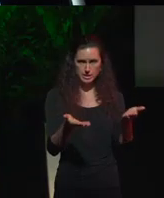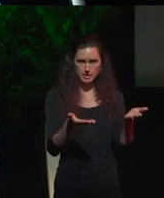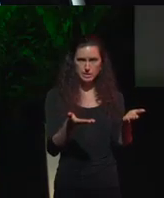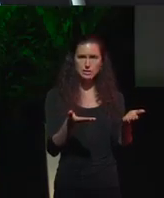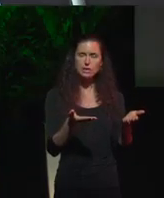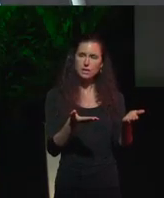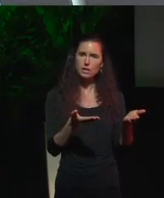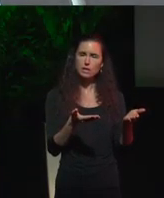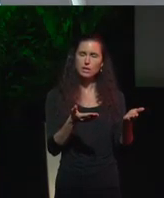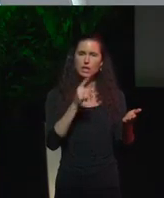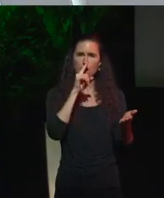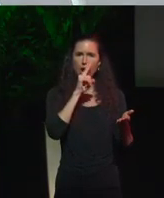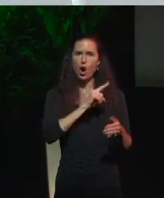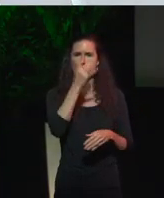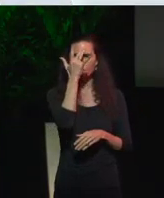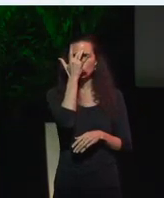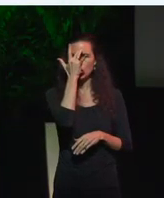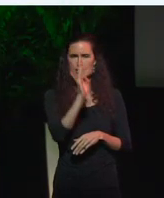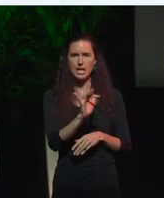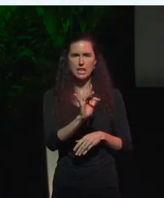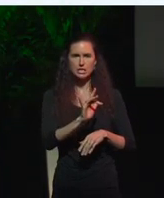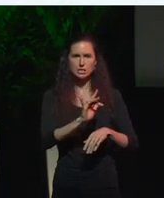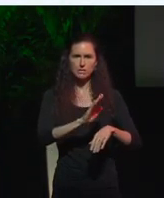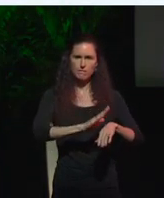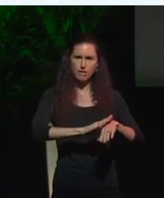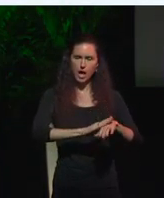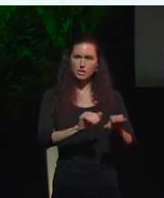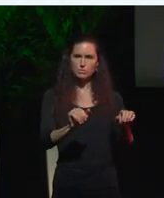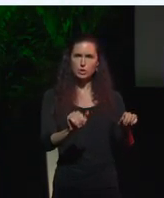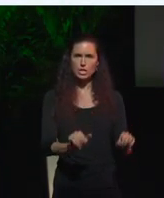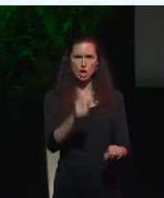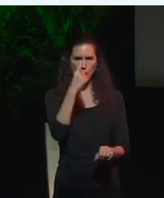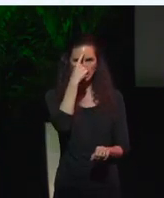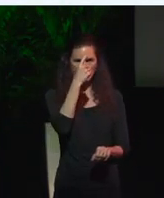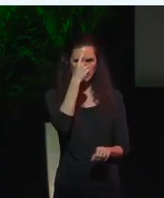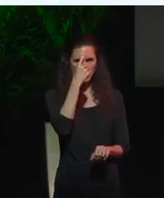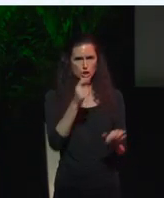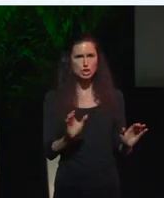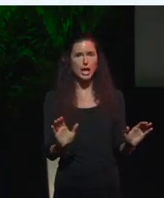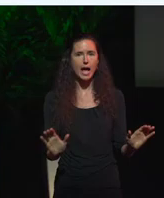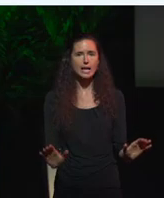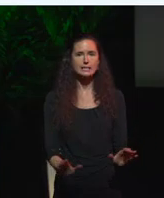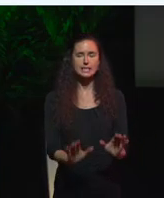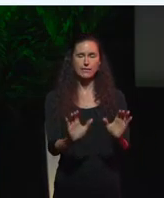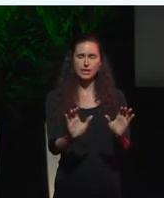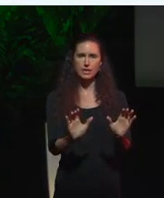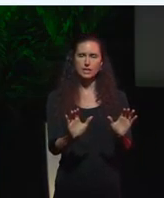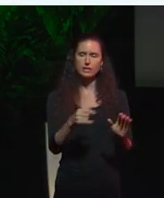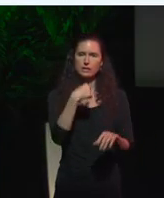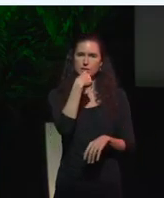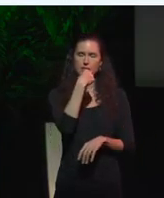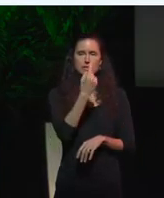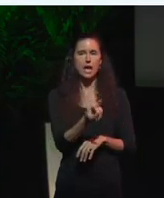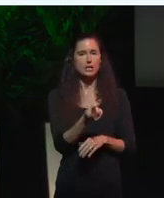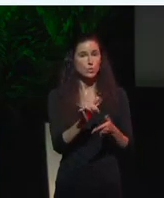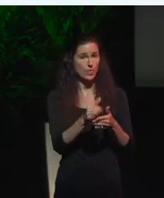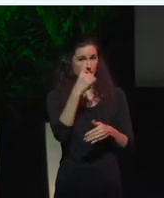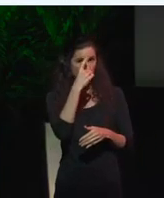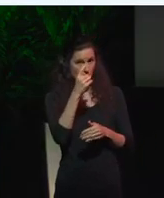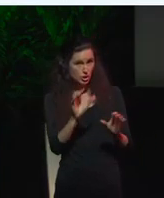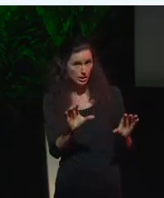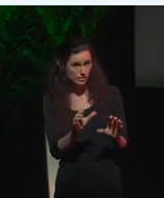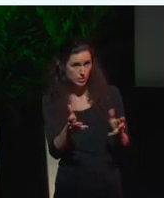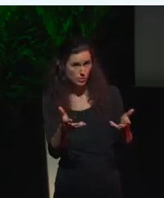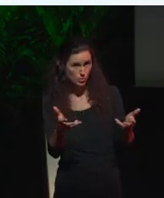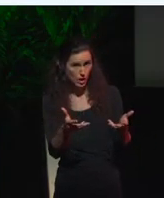proctoring, the artificial intelligence flags potential suspicious activity, indicates what that suspicious activity